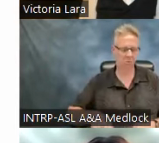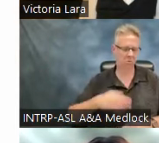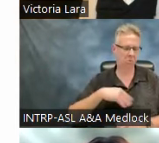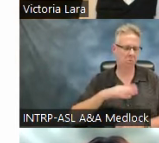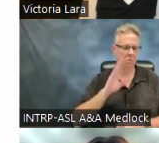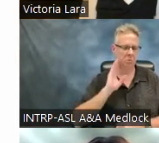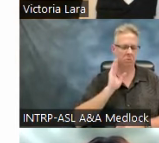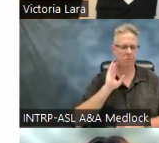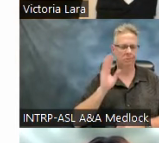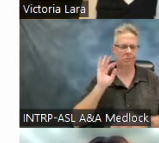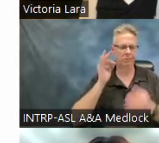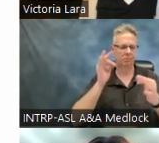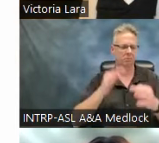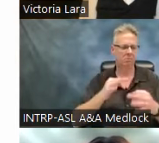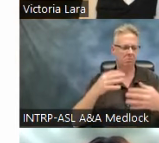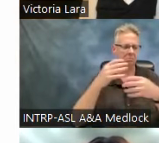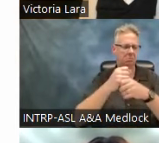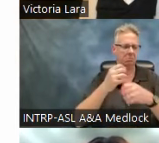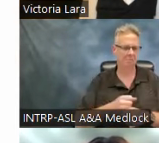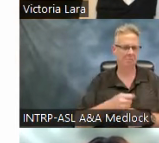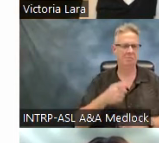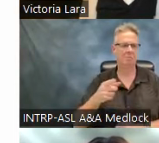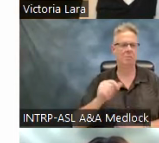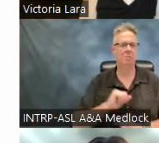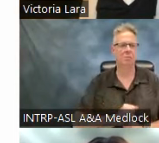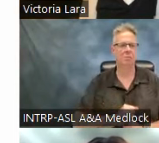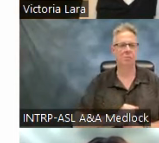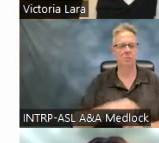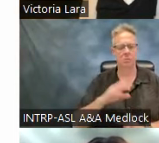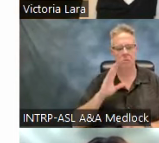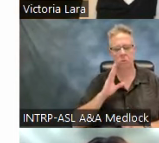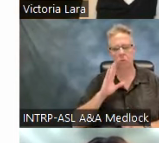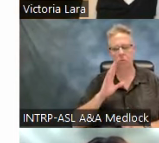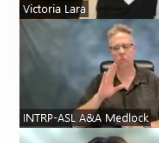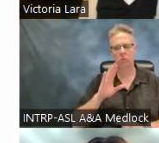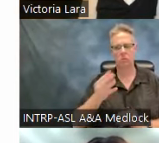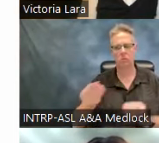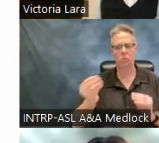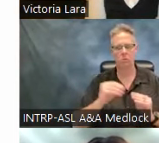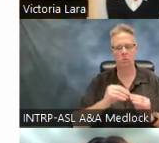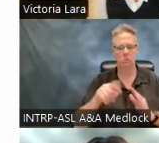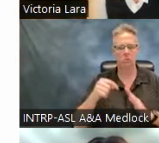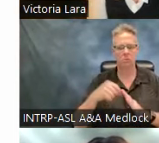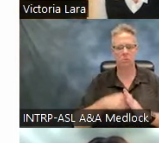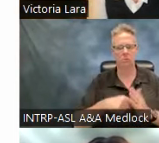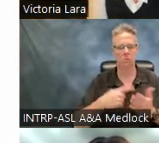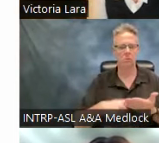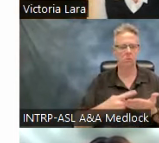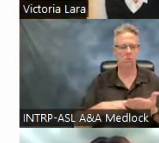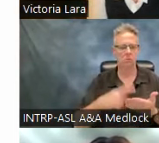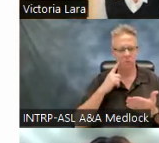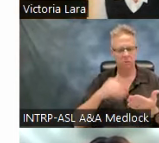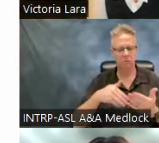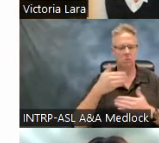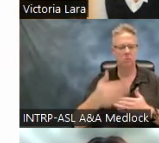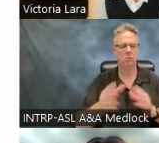kind of the high level, and we will go into further discussion at our subsequent